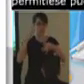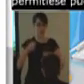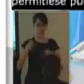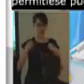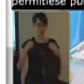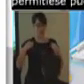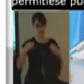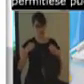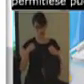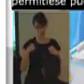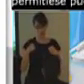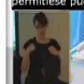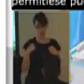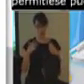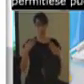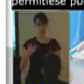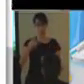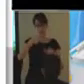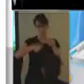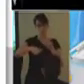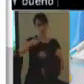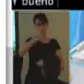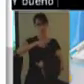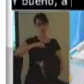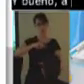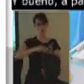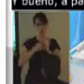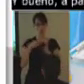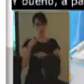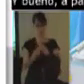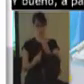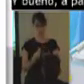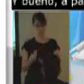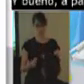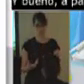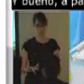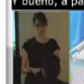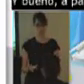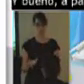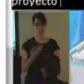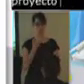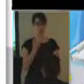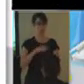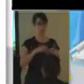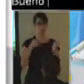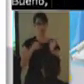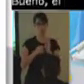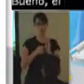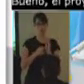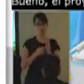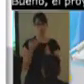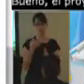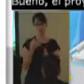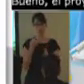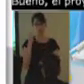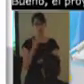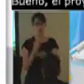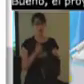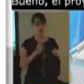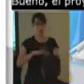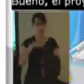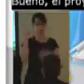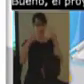live real experiences. So that was what we did to define the project. We had a